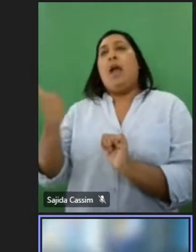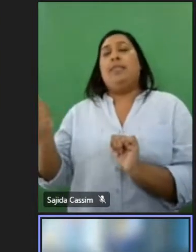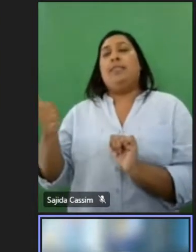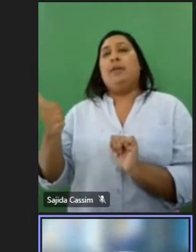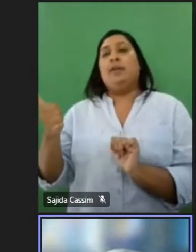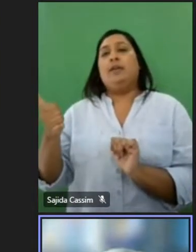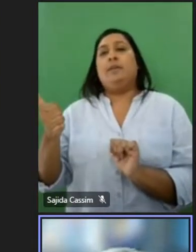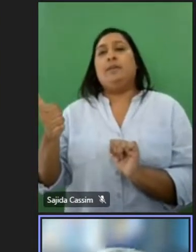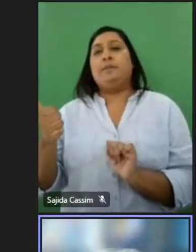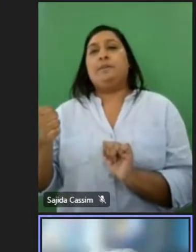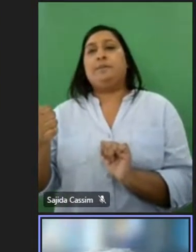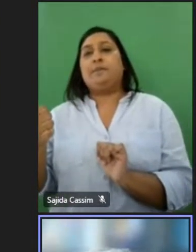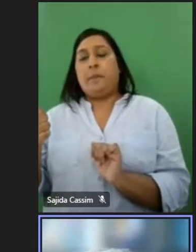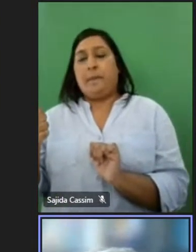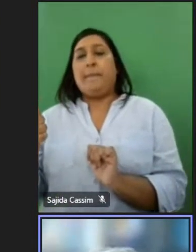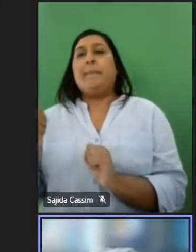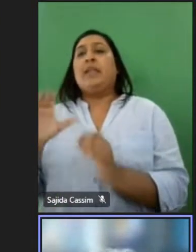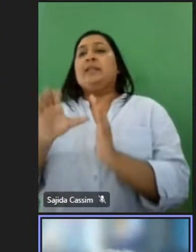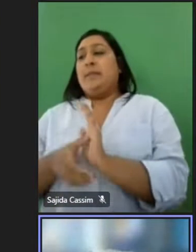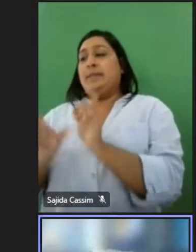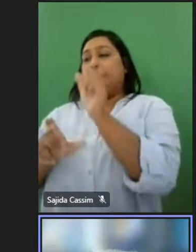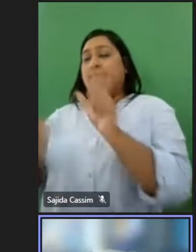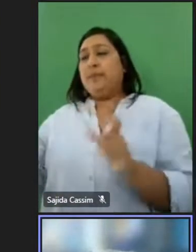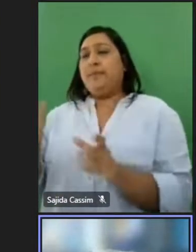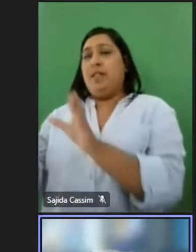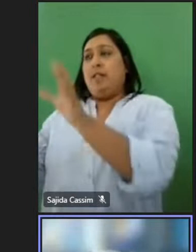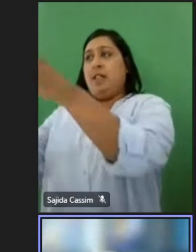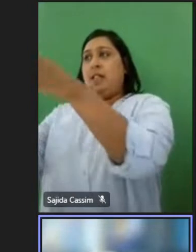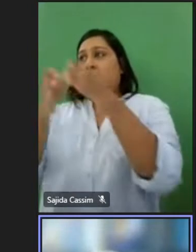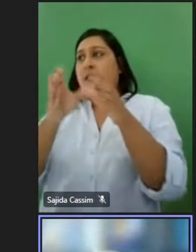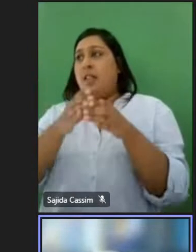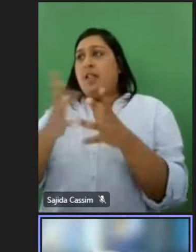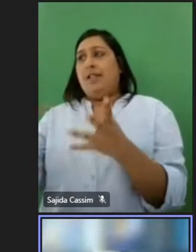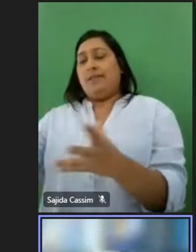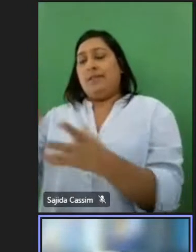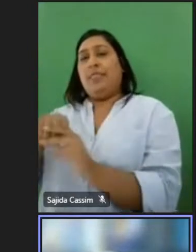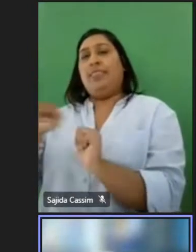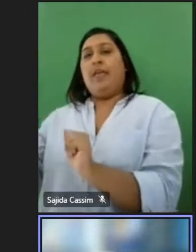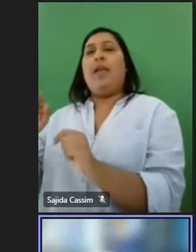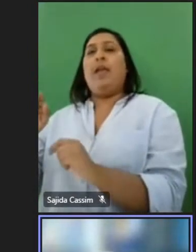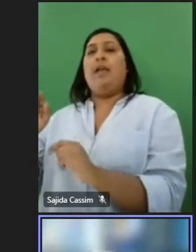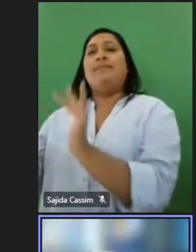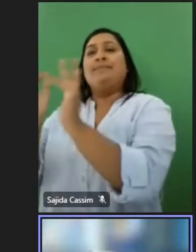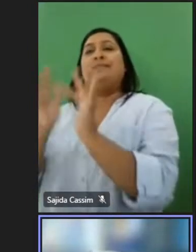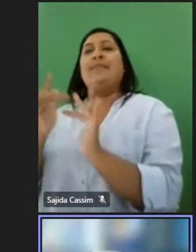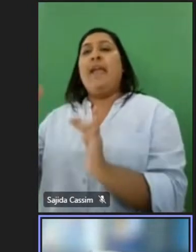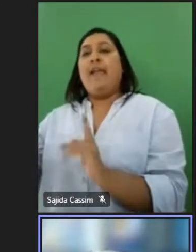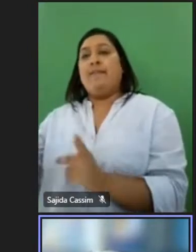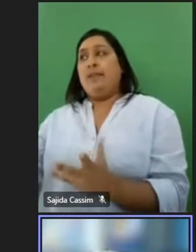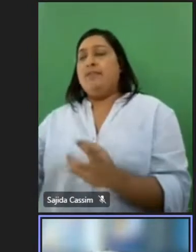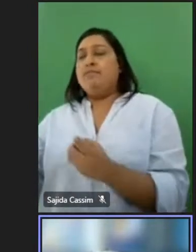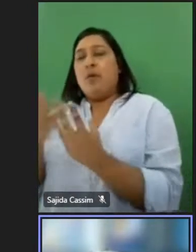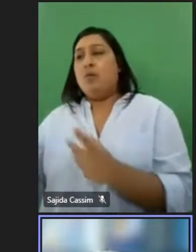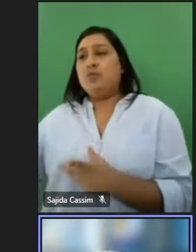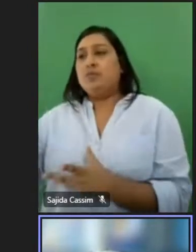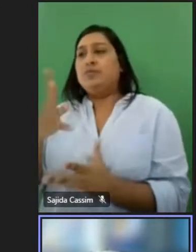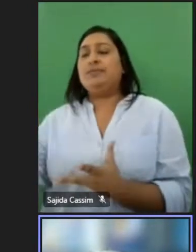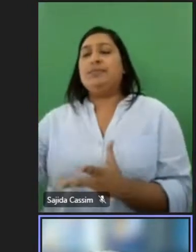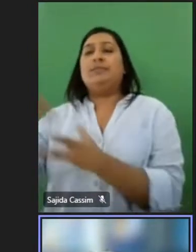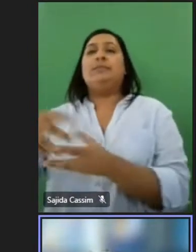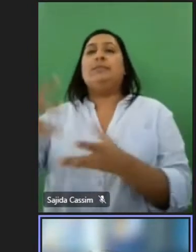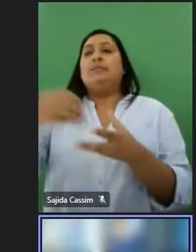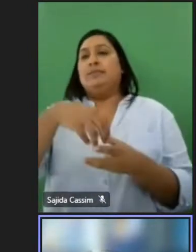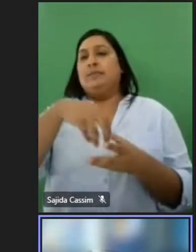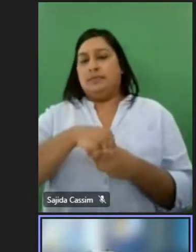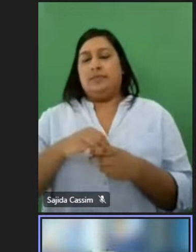disabled persons organizations within their broader networks. We also use some of our own